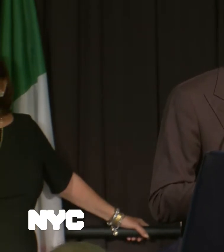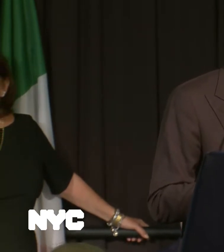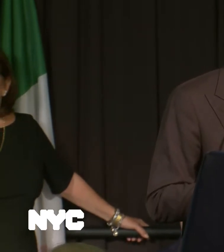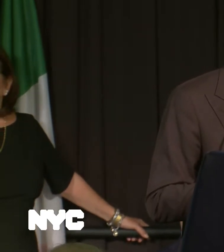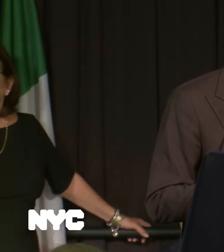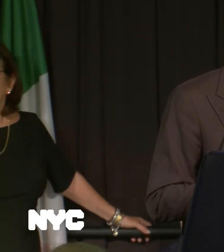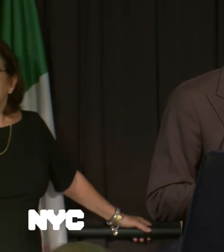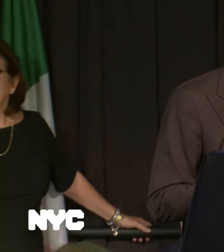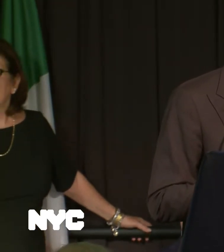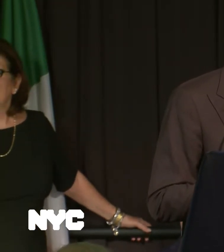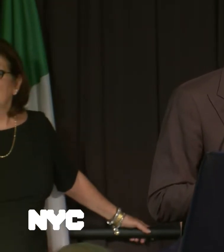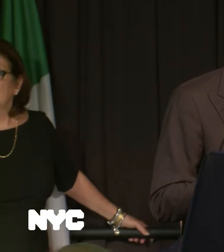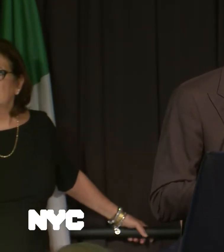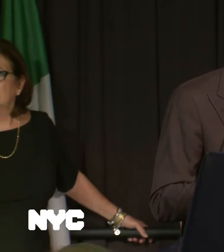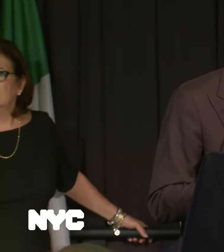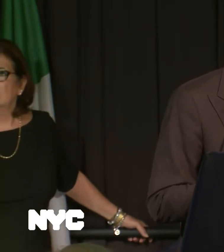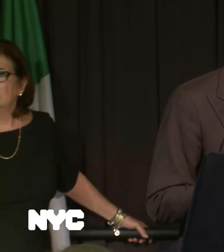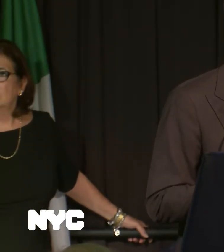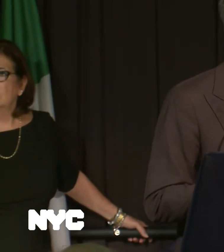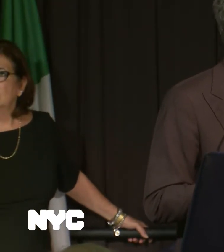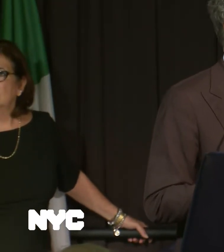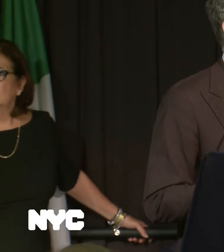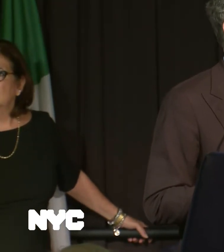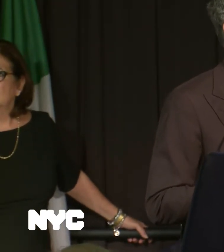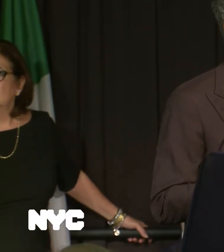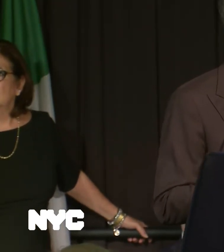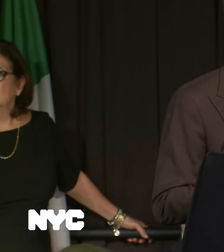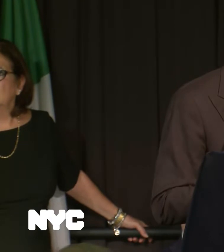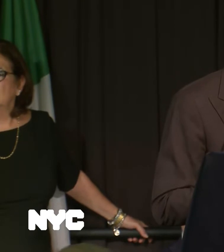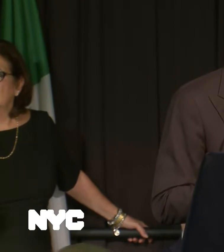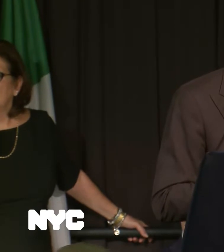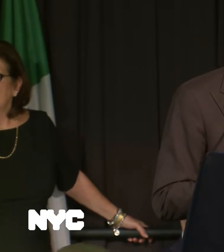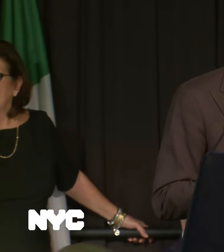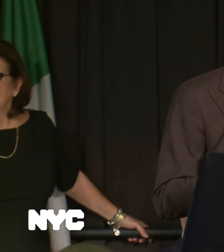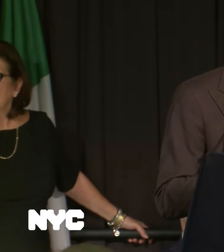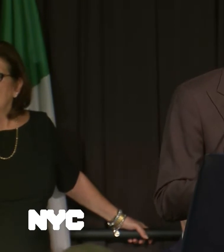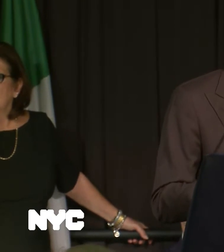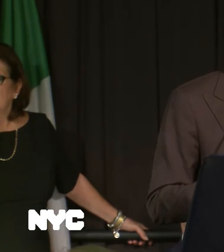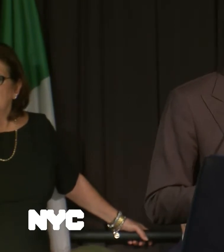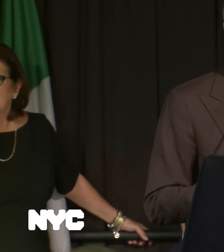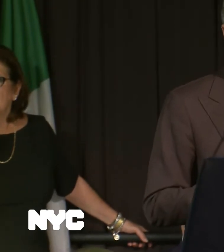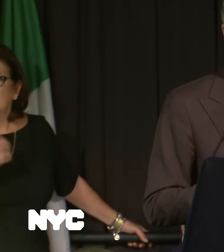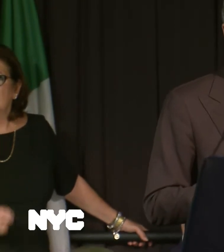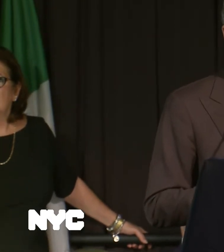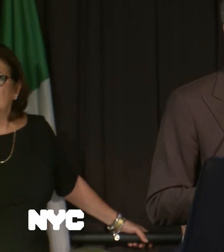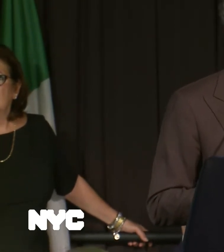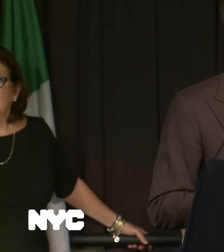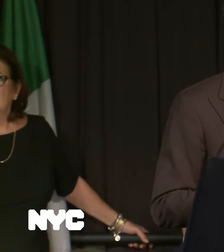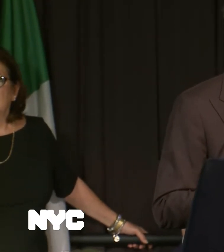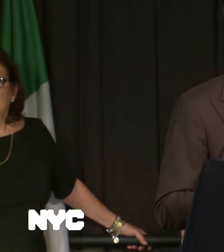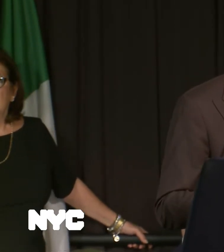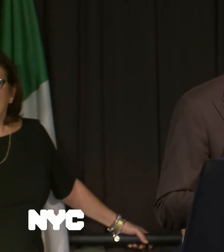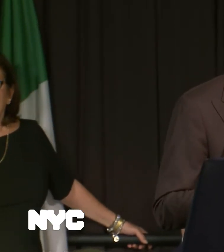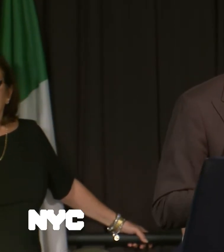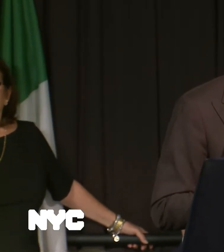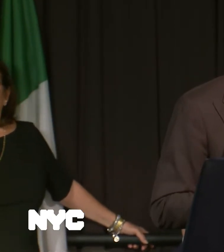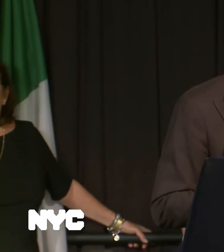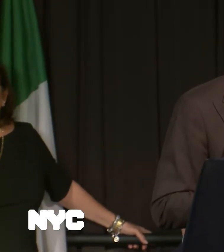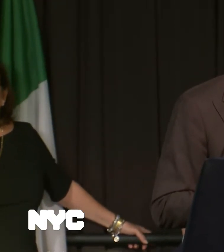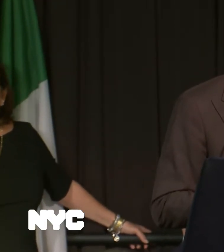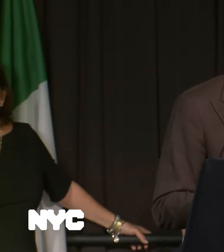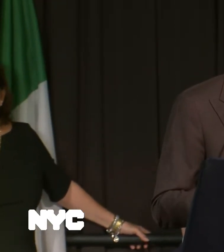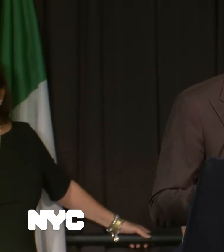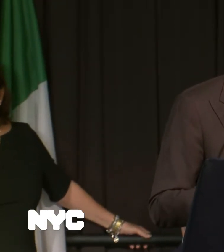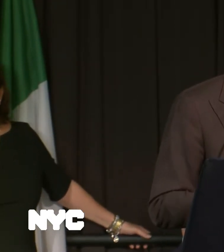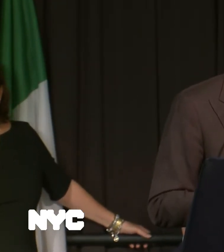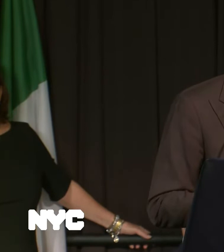personally a lot the mayor of the city of New York, because he was so kind with me when I arrived here that I didn't finish my